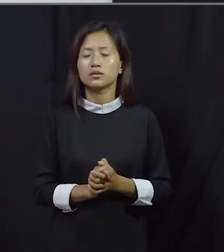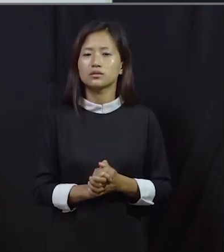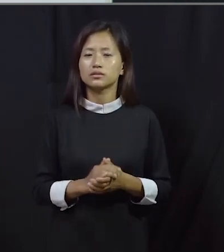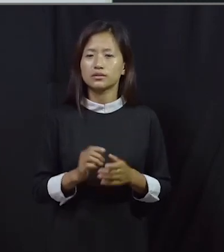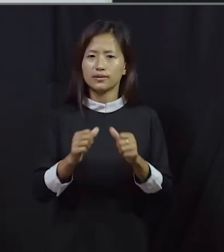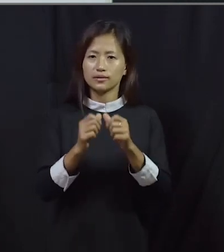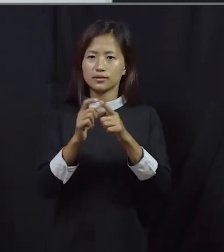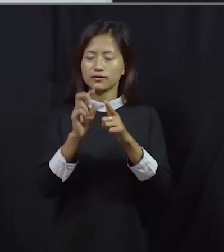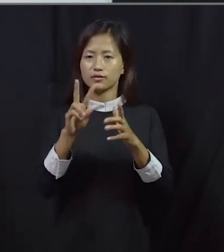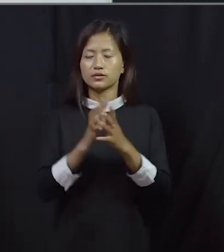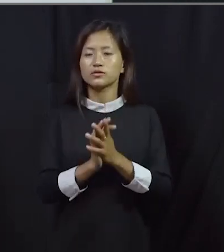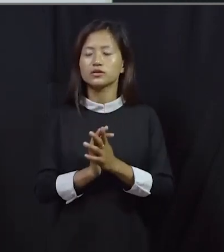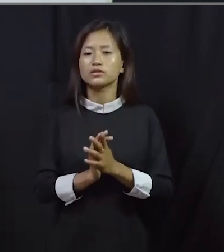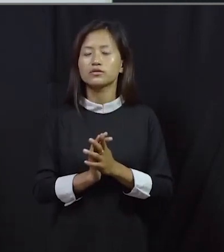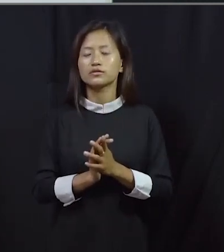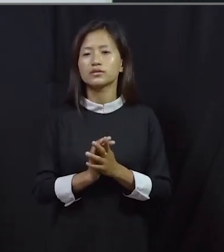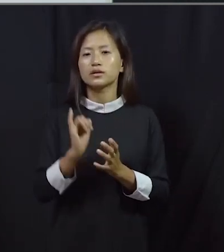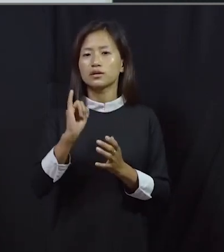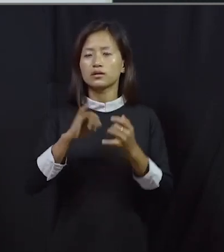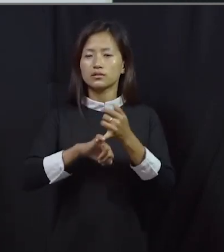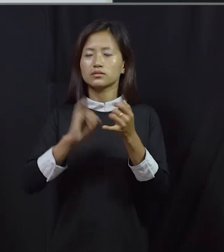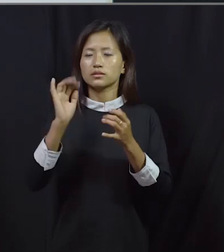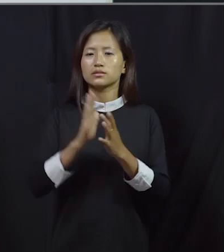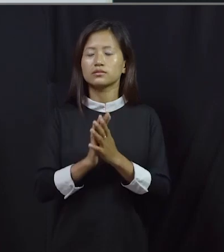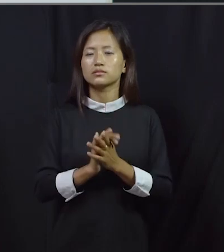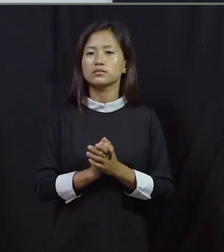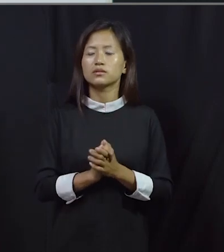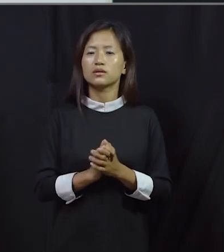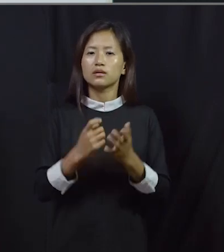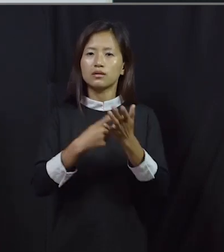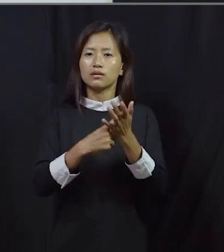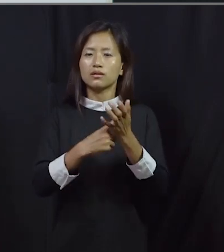system. It is a rational system of unit. SI is what? Rational.